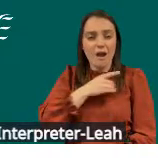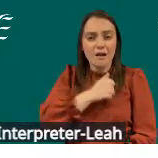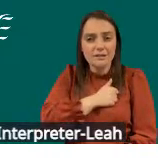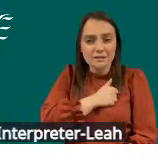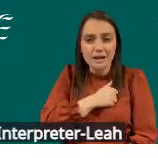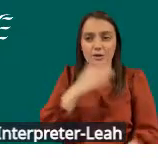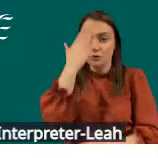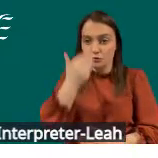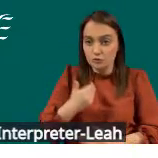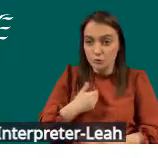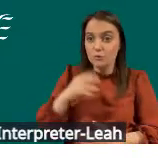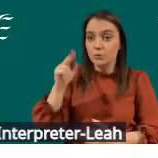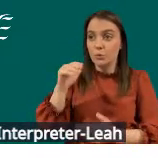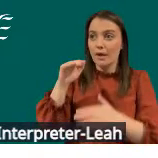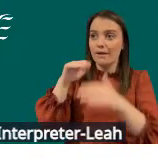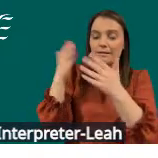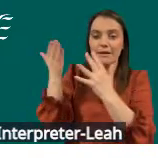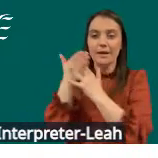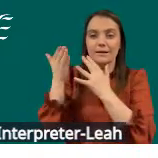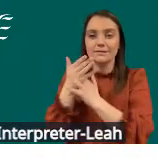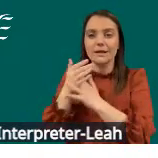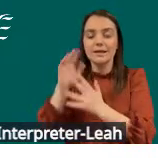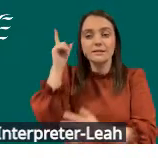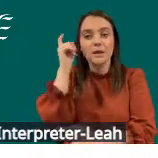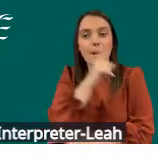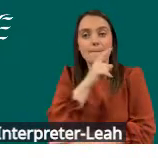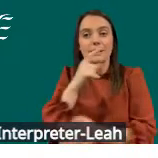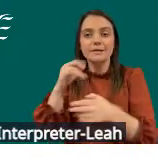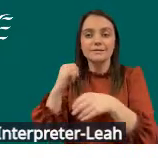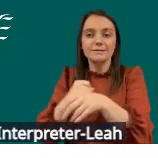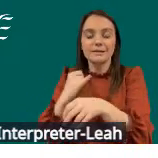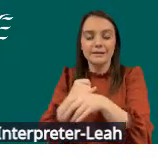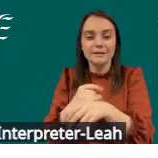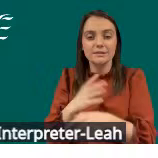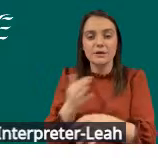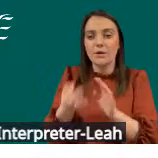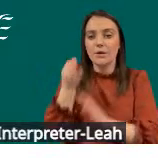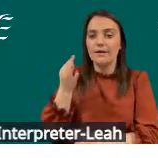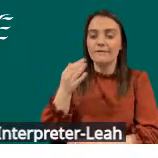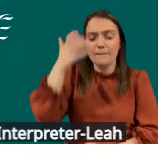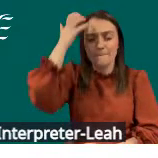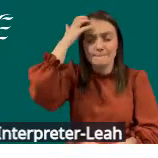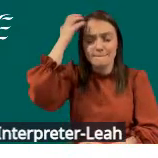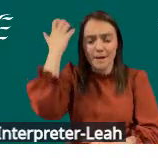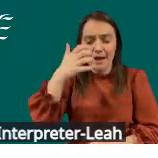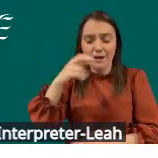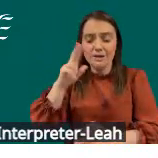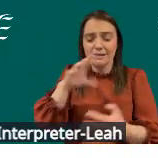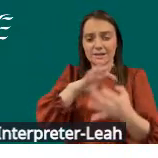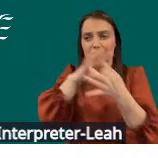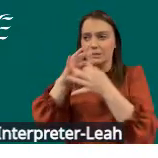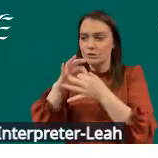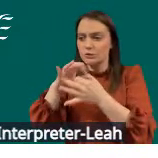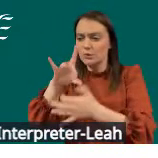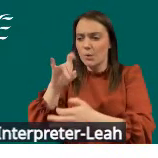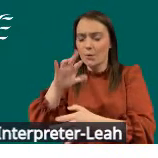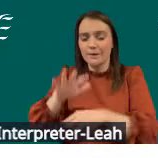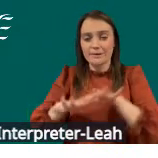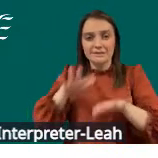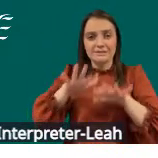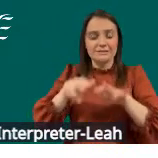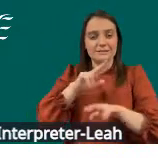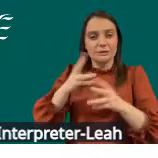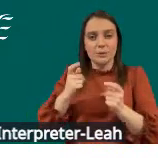the complex clinic. If you have severe migraine, it can throw GPs off because it can make, it can be hormone related, so they might get a little bit antsy about